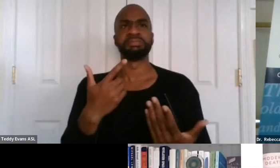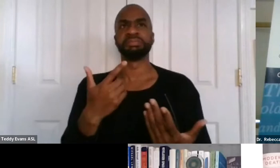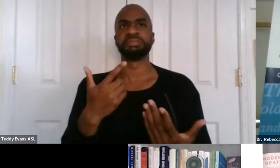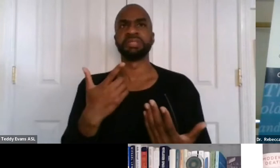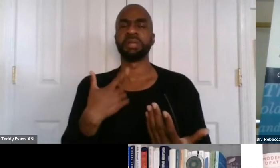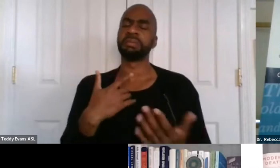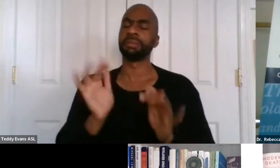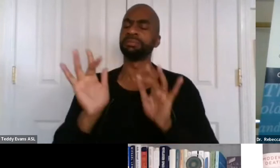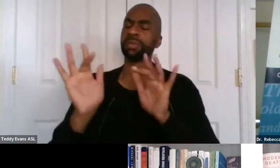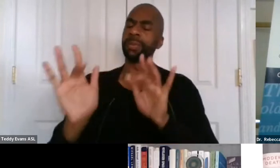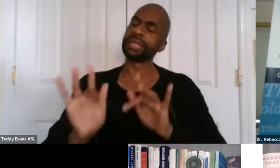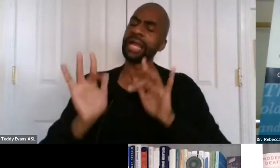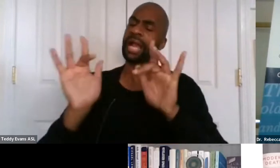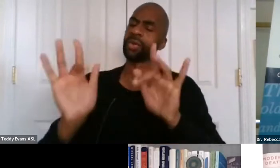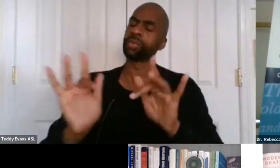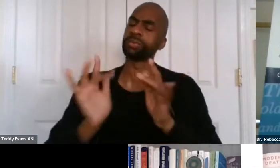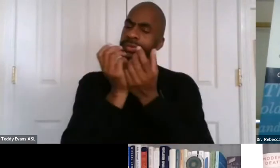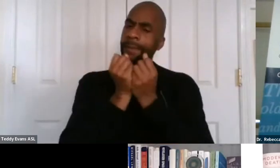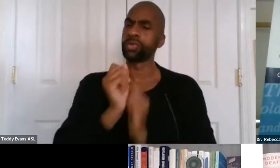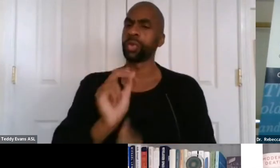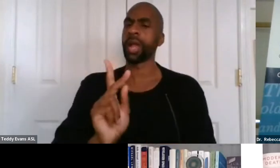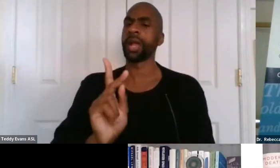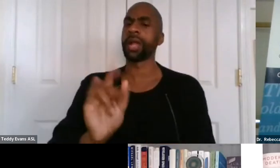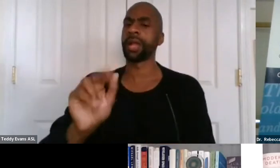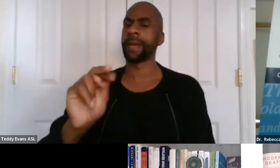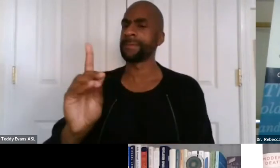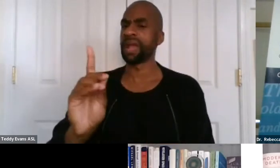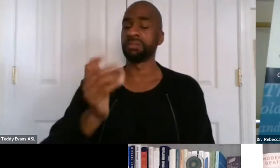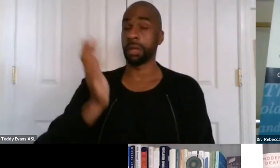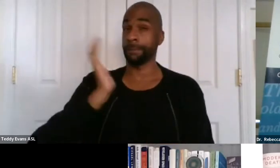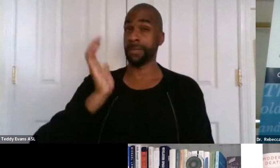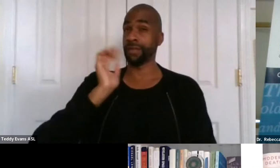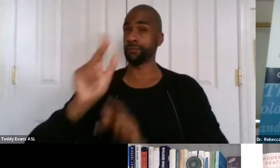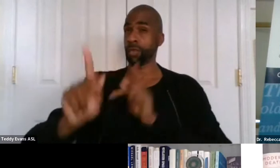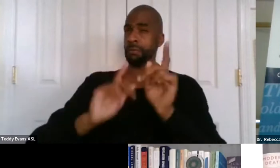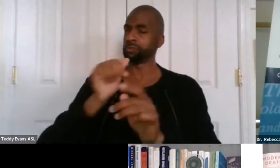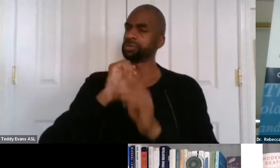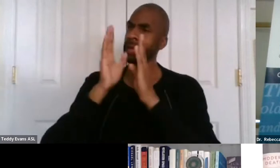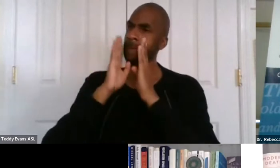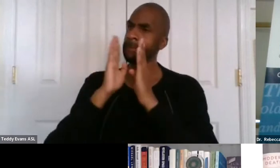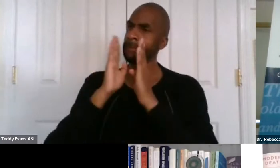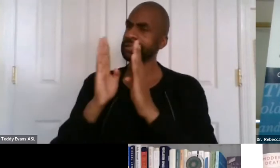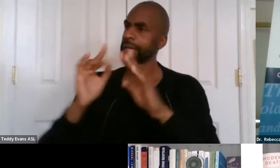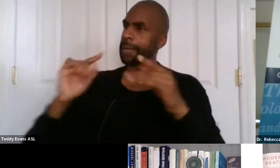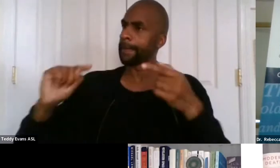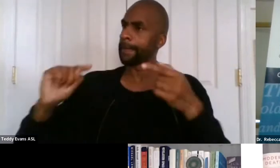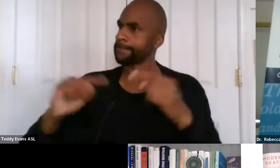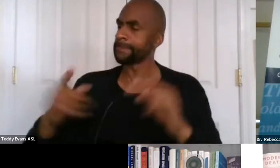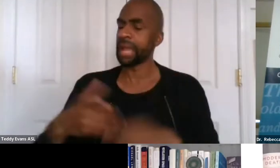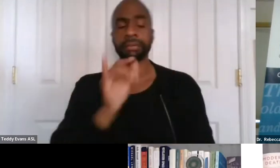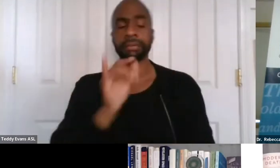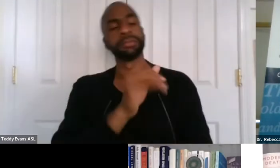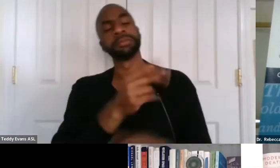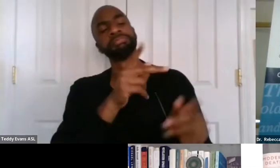compassion, because before this, people are not paying a lot of attention to pain. People could be suffering and be in physical agony, and yet their pain would not